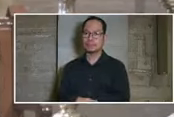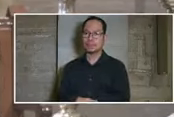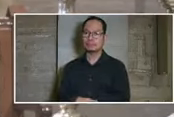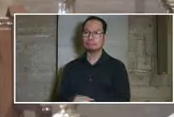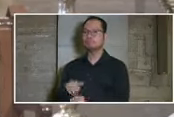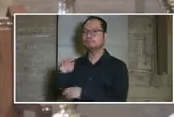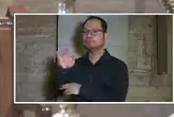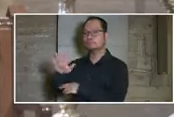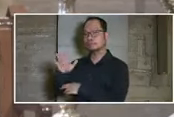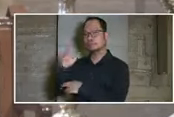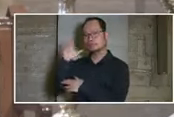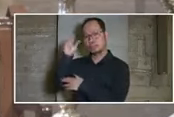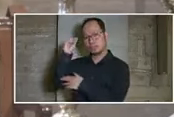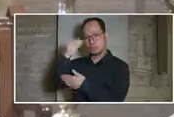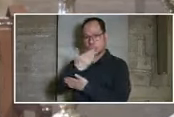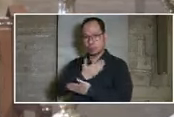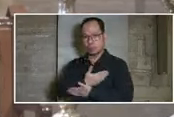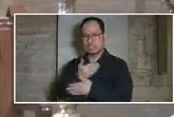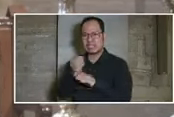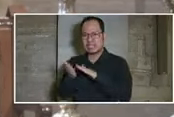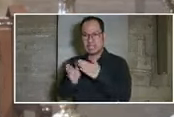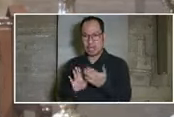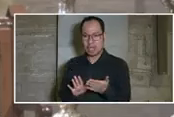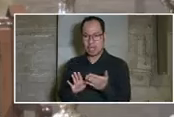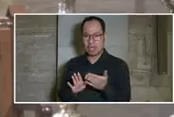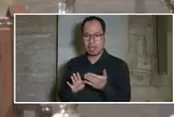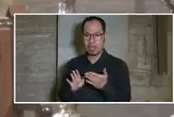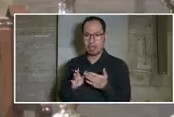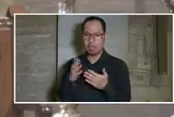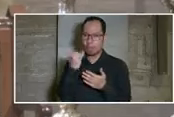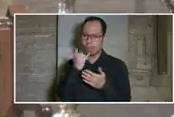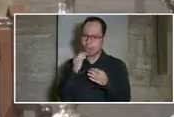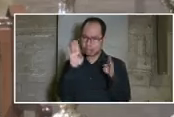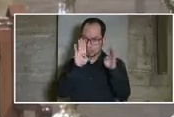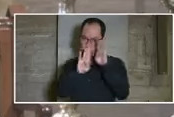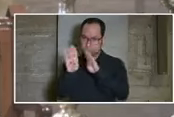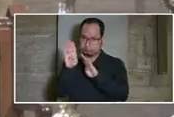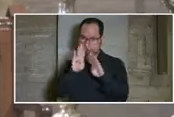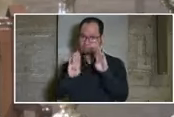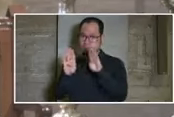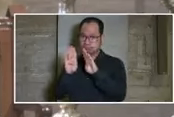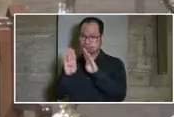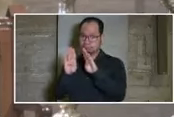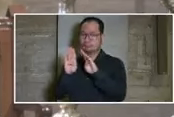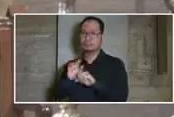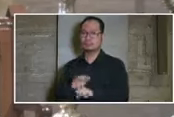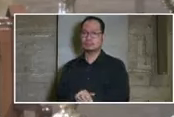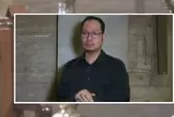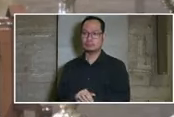"Your daughter has died. Why trouble the teacher any longer?"